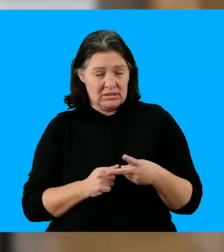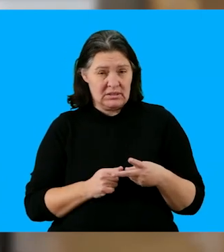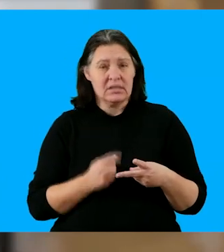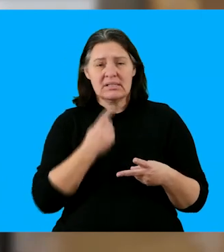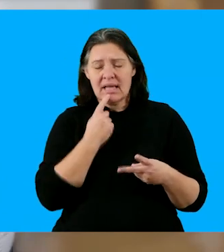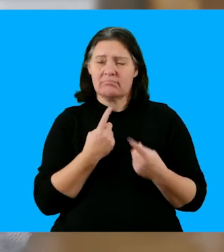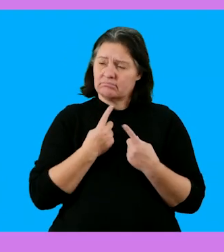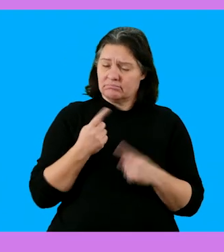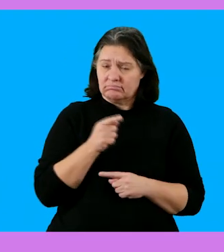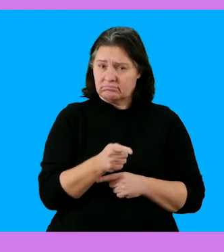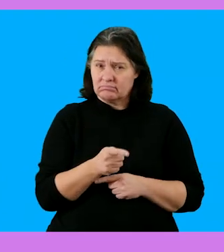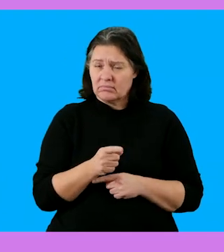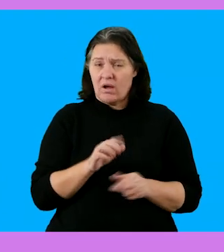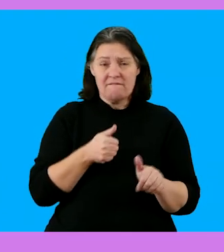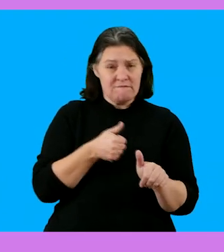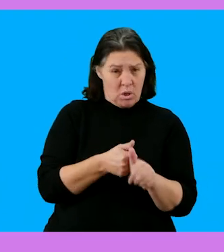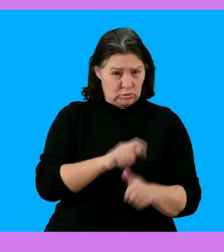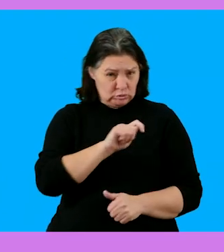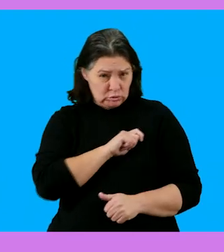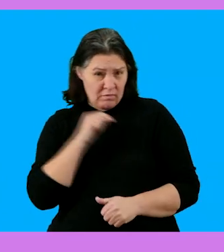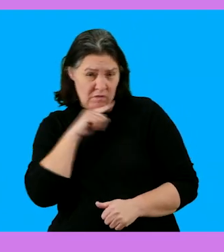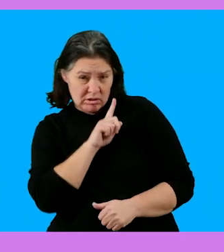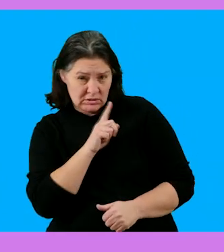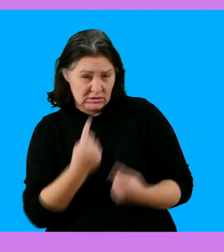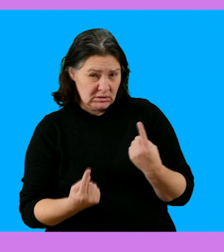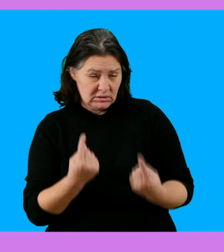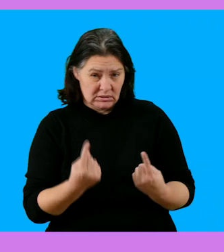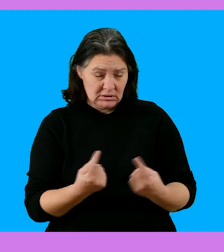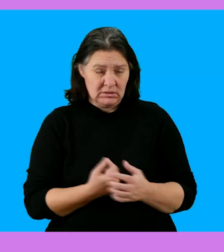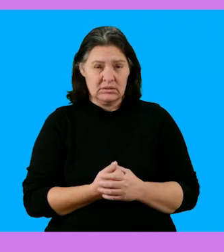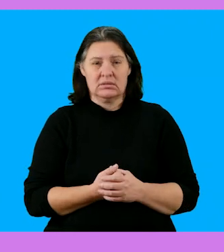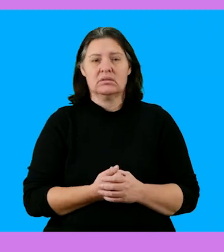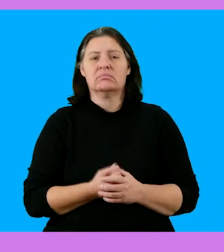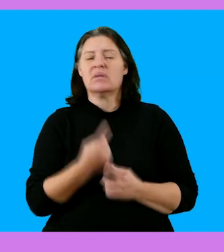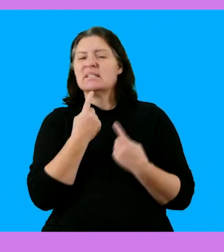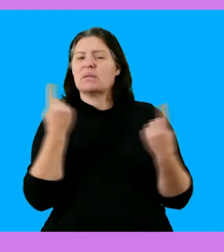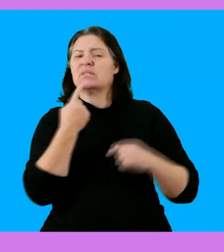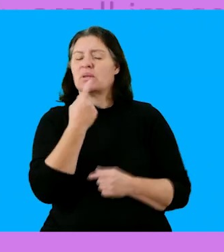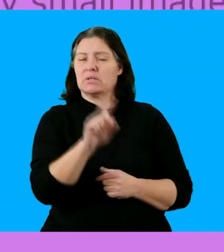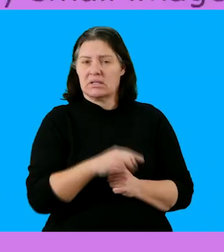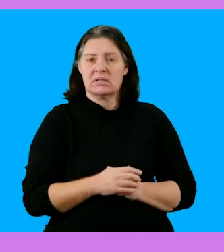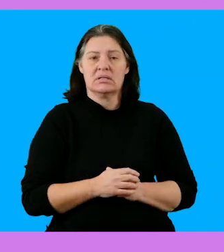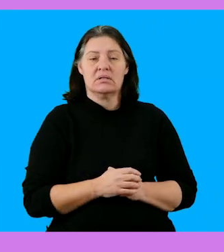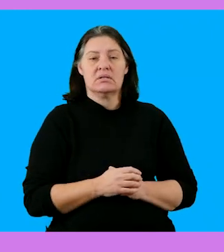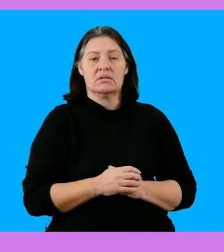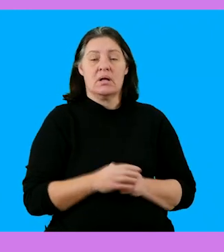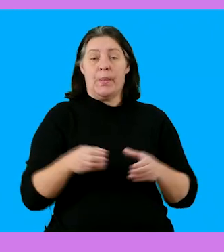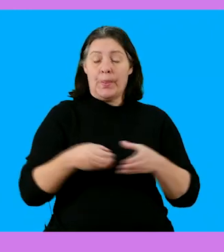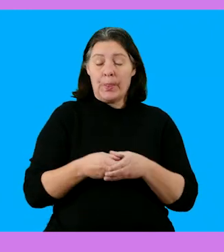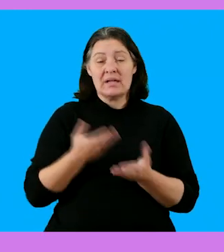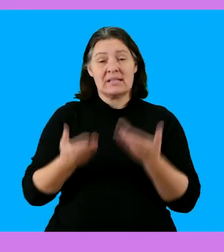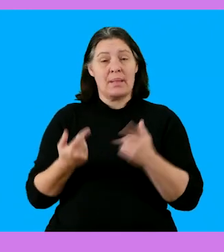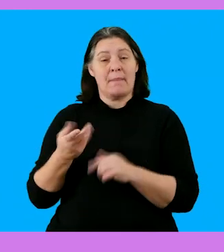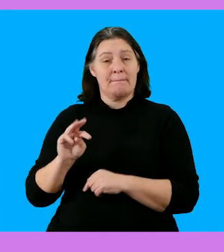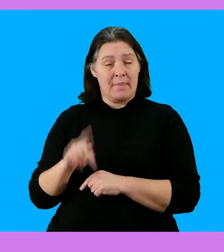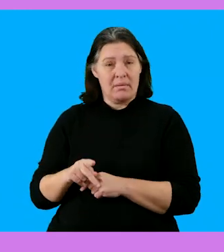question, it says, state whether the following statement is true or false. Let's see what is our statement. It says